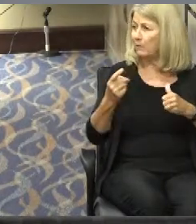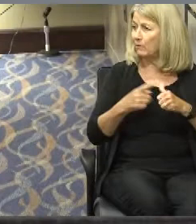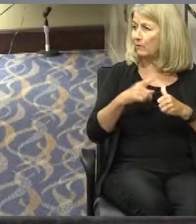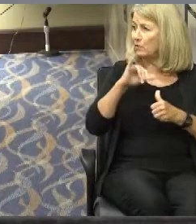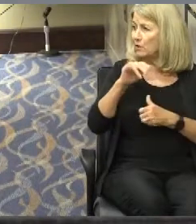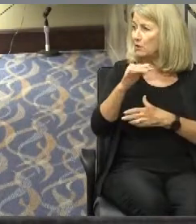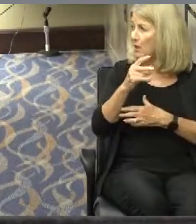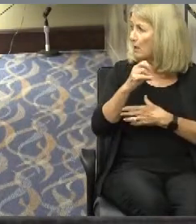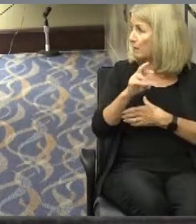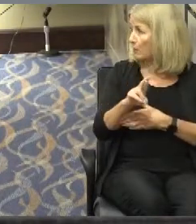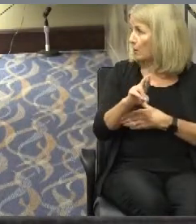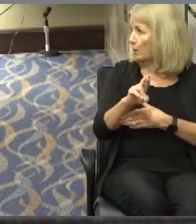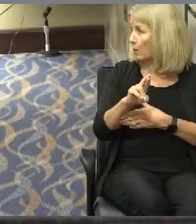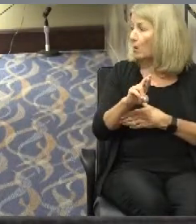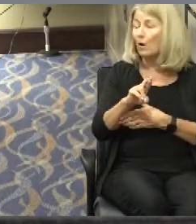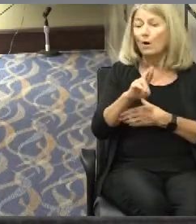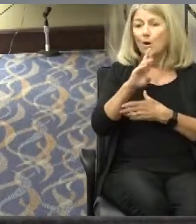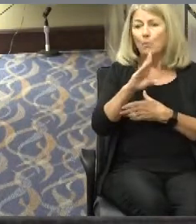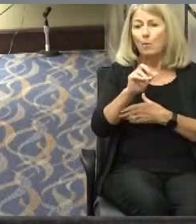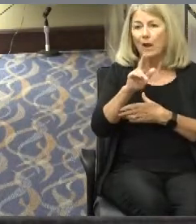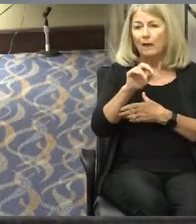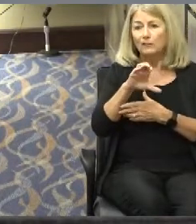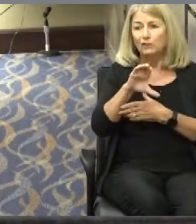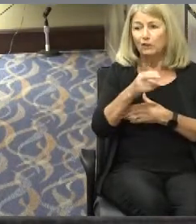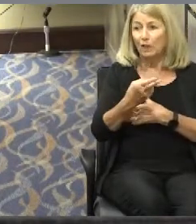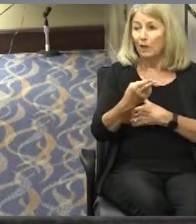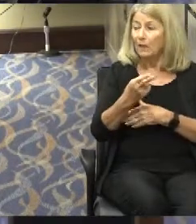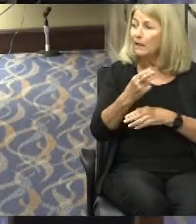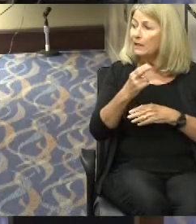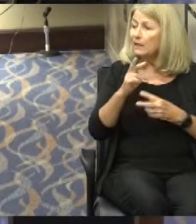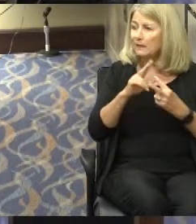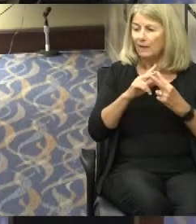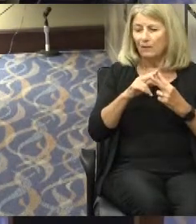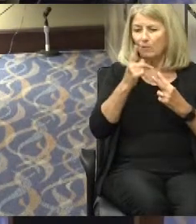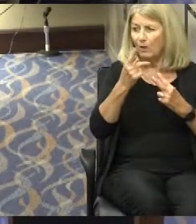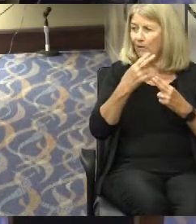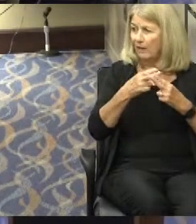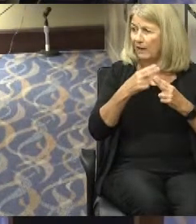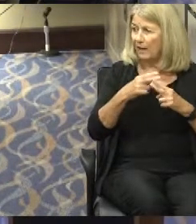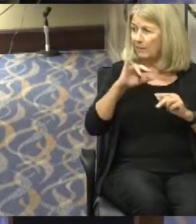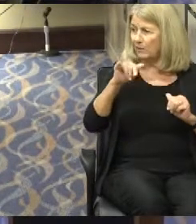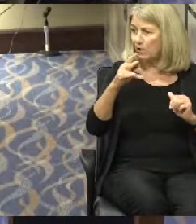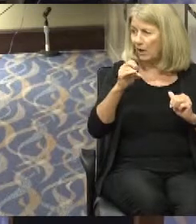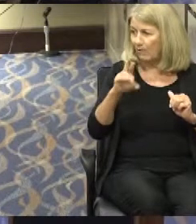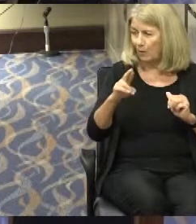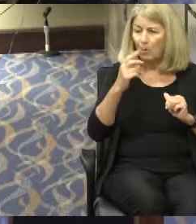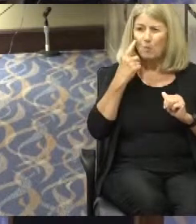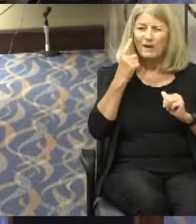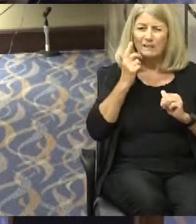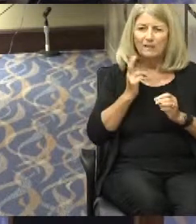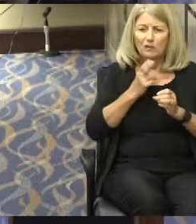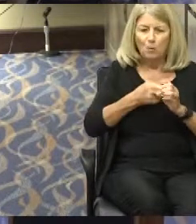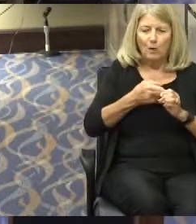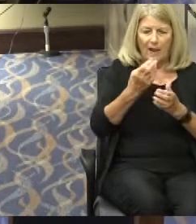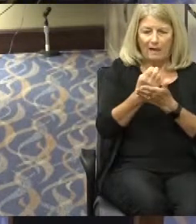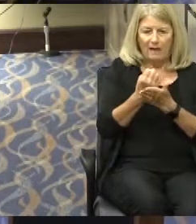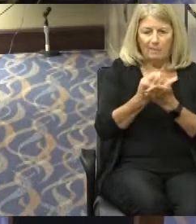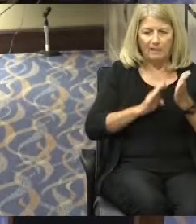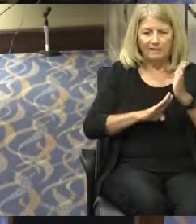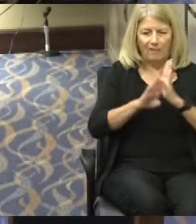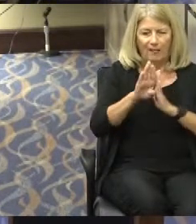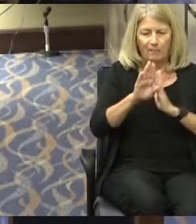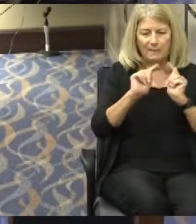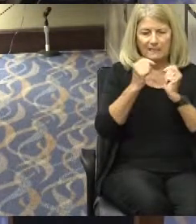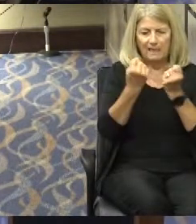Branch. Neither one of these names are going to be unfamiliar, I think, to you. But Jennifer Branch has recently joined our economic development team as our